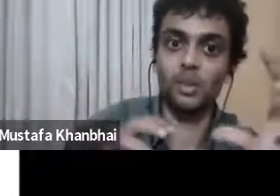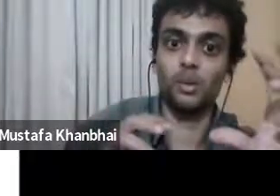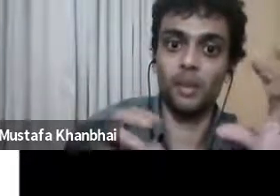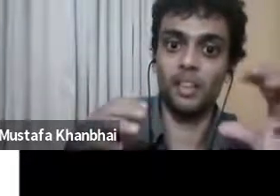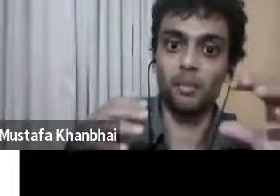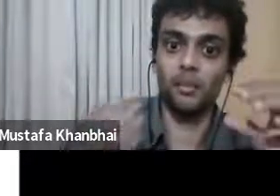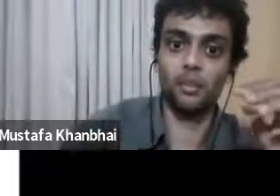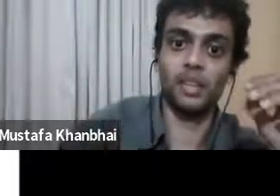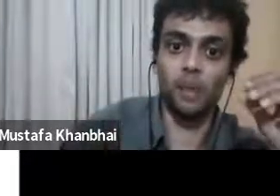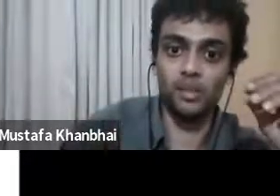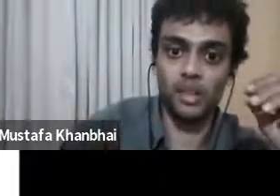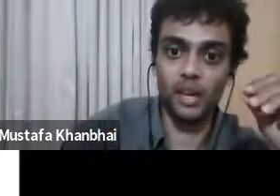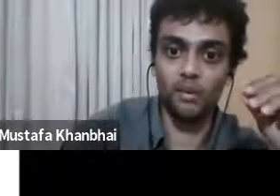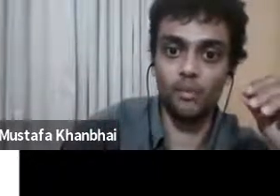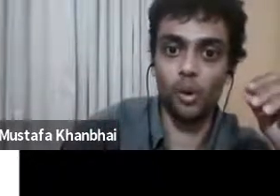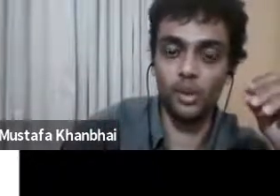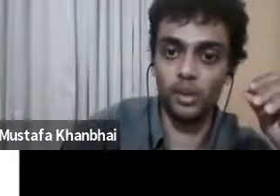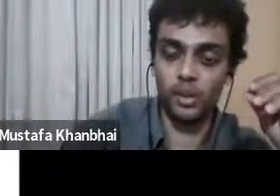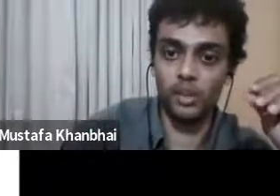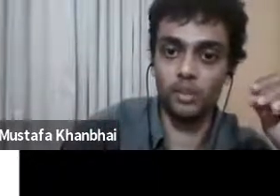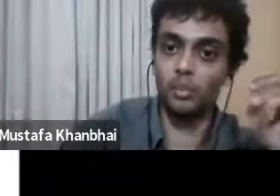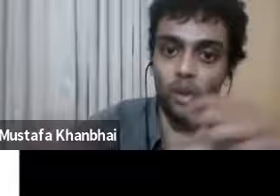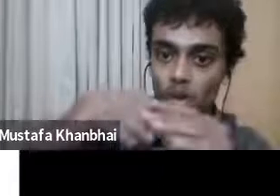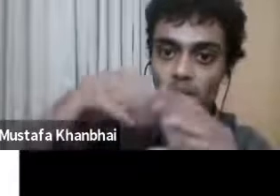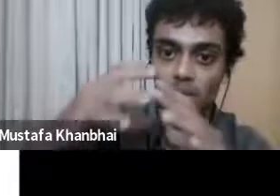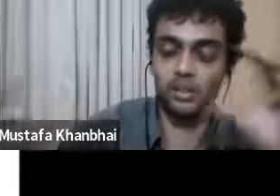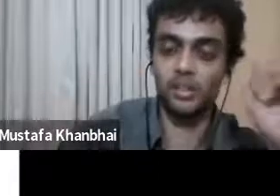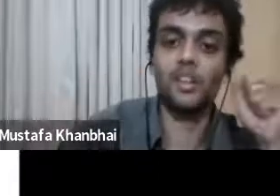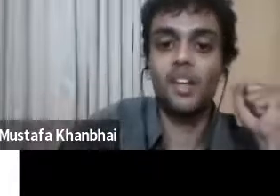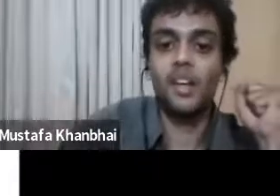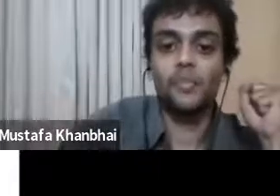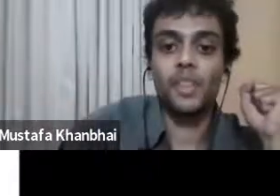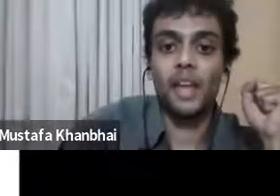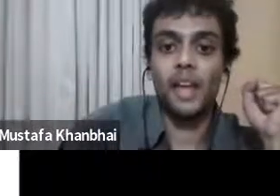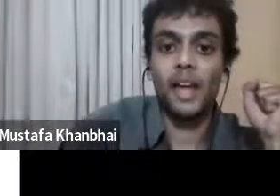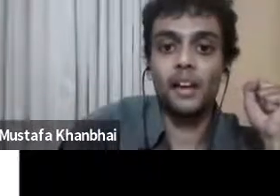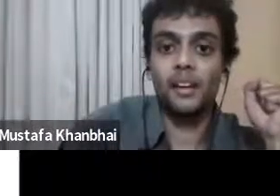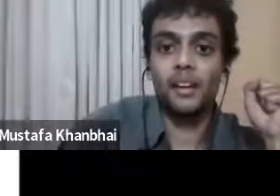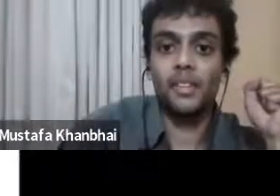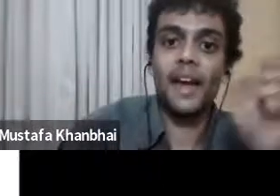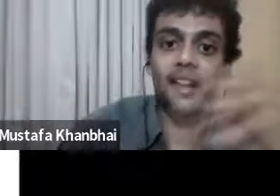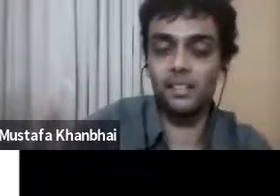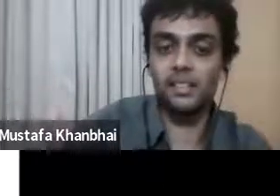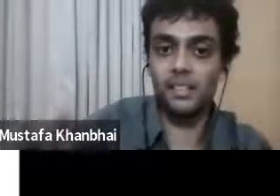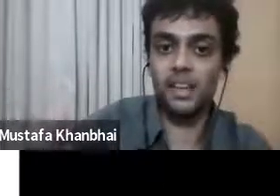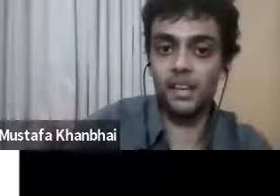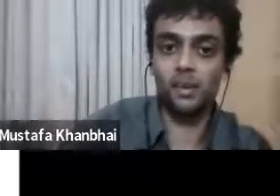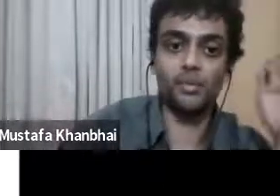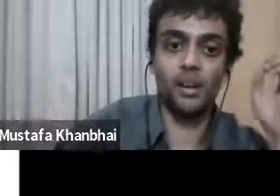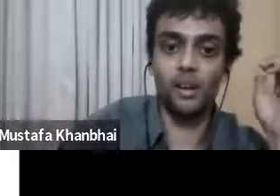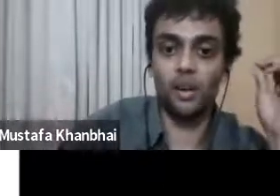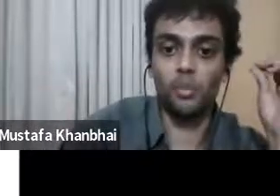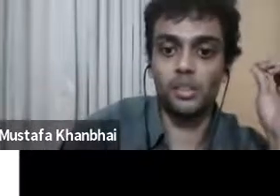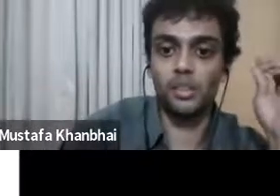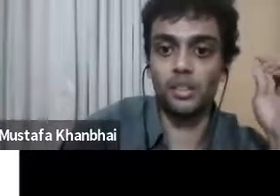choice to make their branches kind of flow into each other but not touch. And that this kind